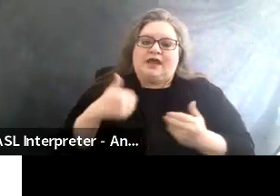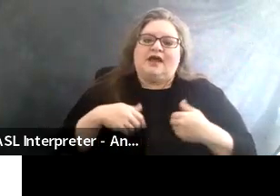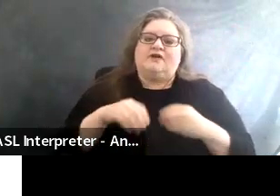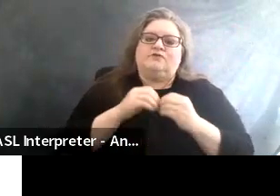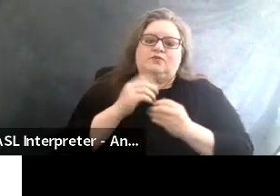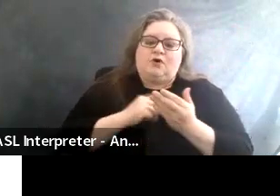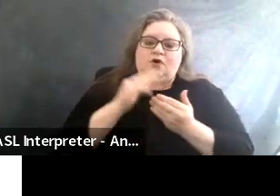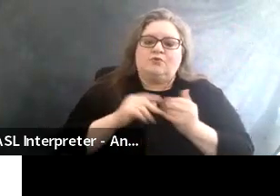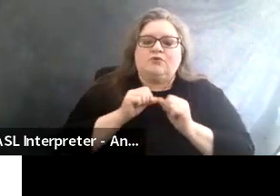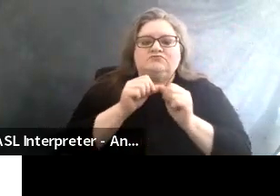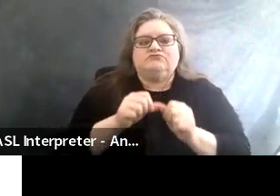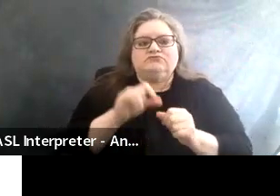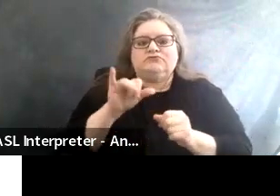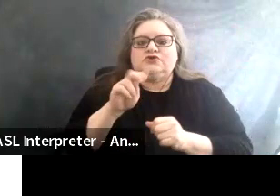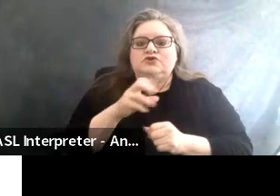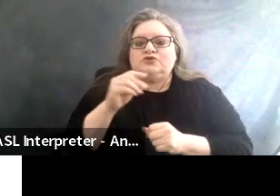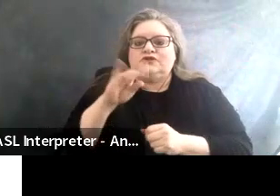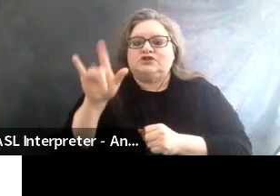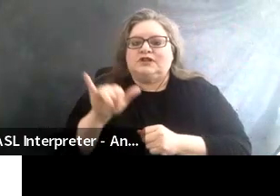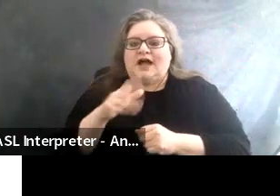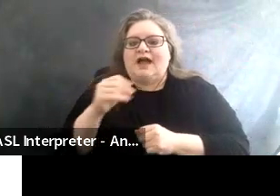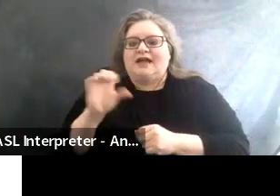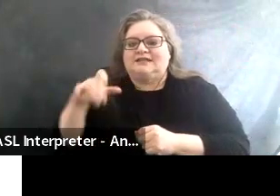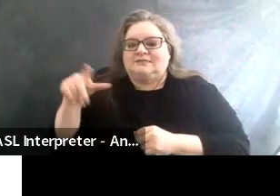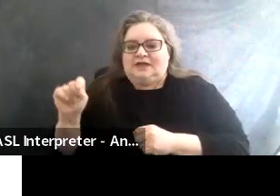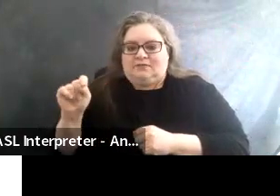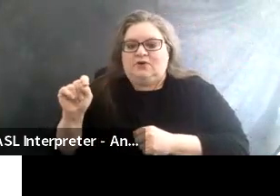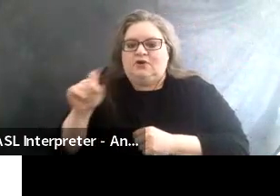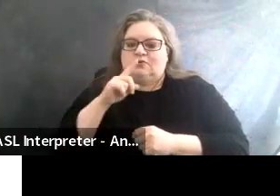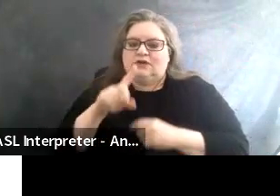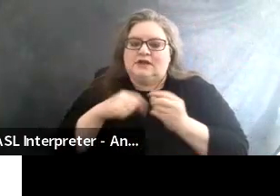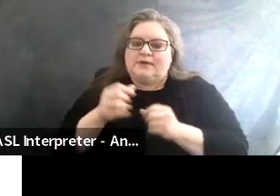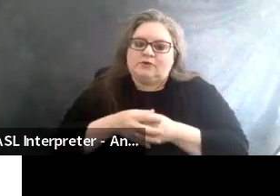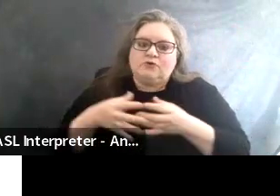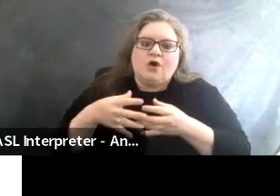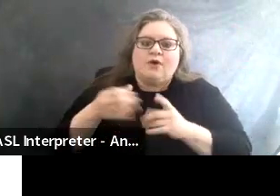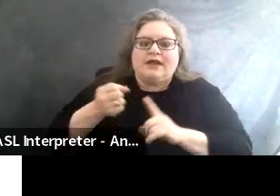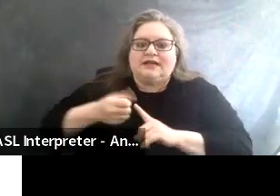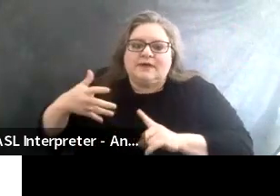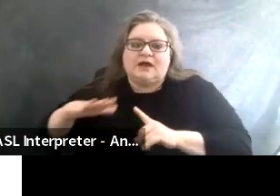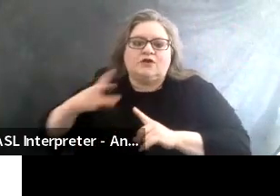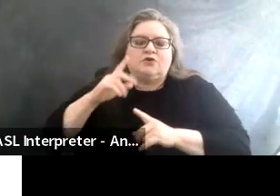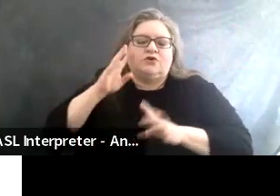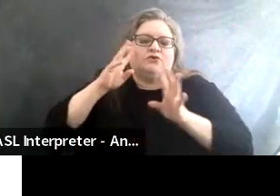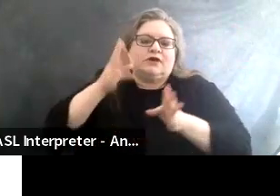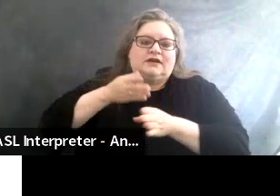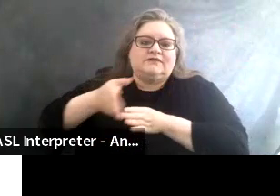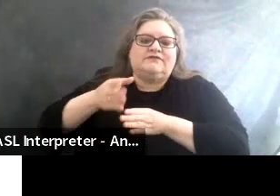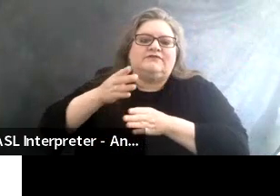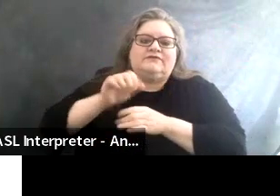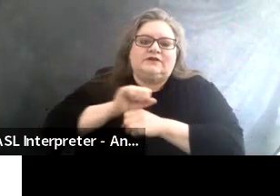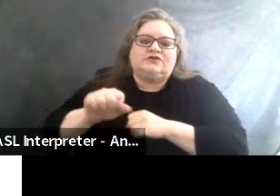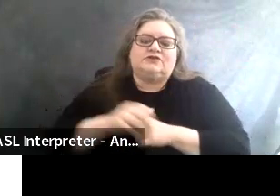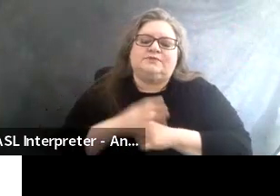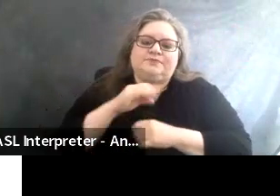up throughout June and July this summer and in September, really about growing and expanding your creative venture. All